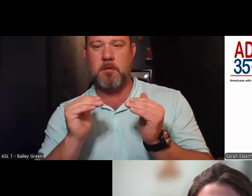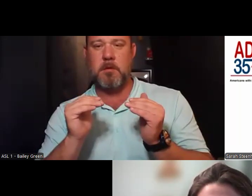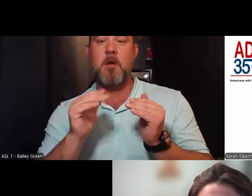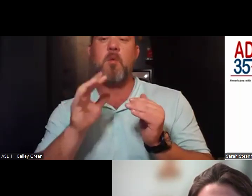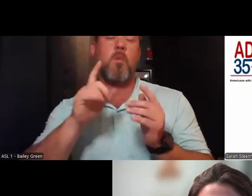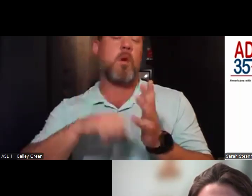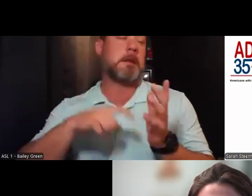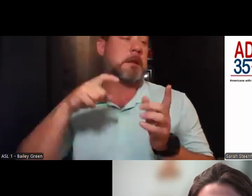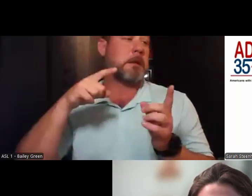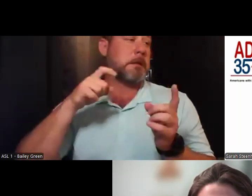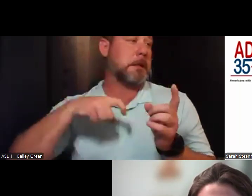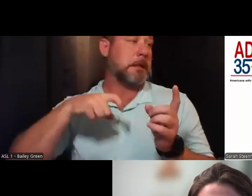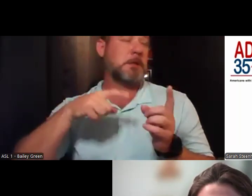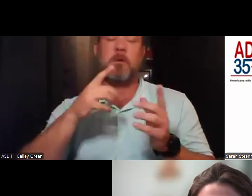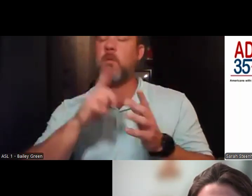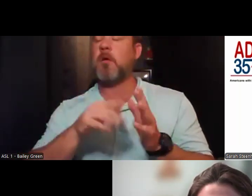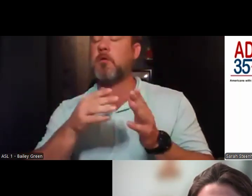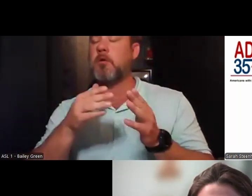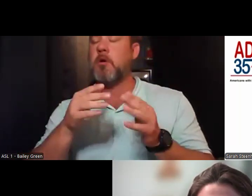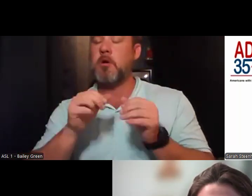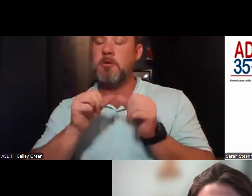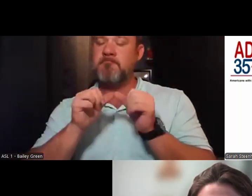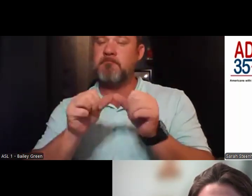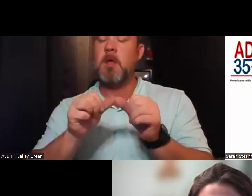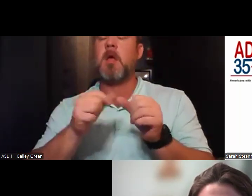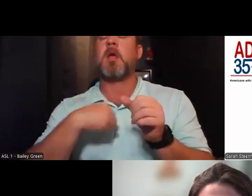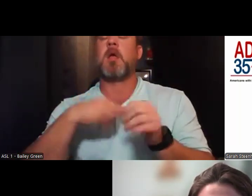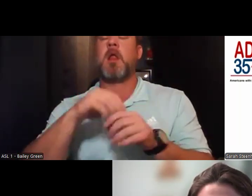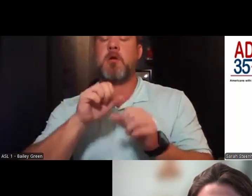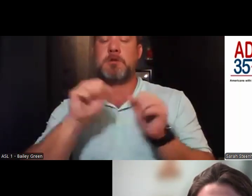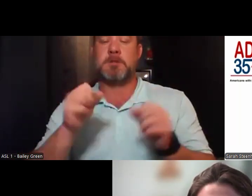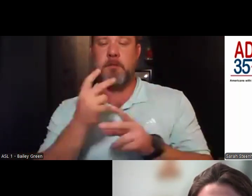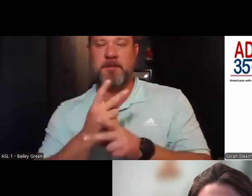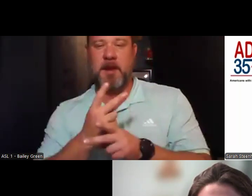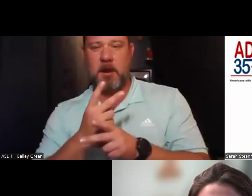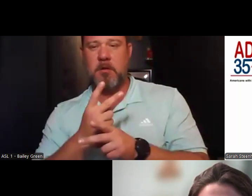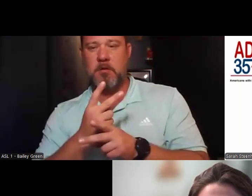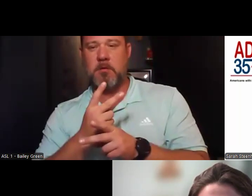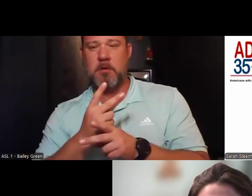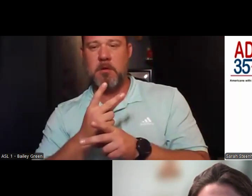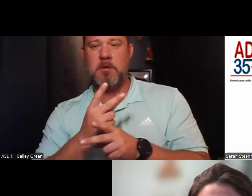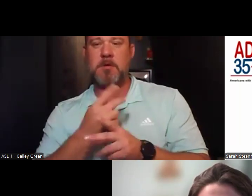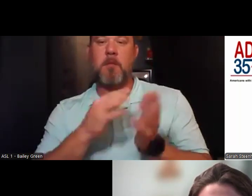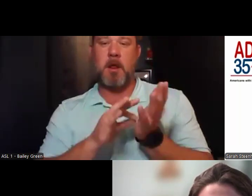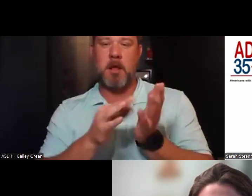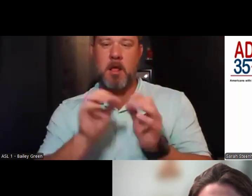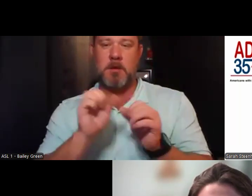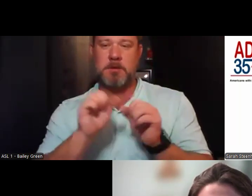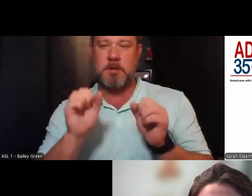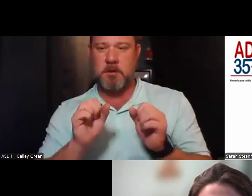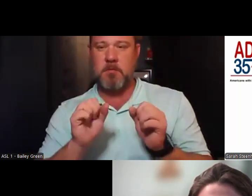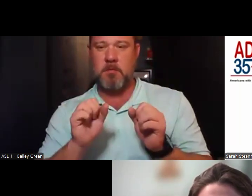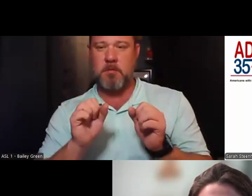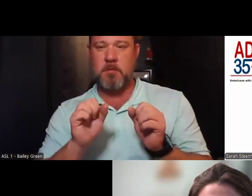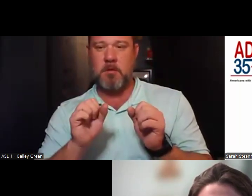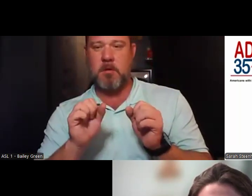and what are the systemic drivers of inequities in our system of care. So we really start looking at our Medi-Cal system and try to address inequities